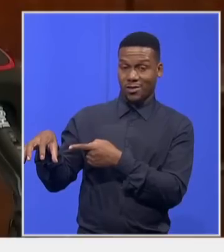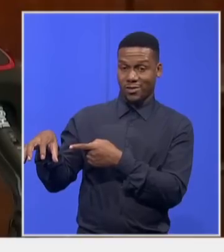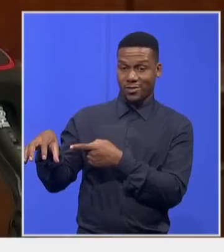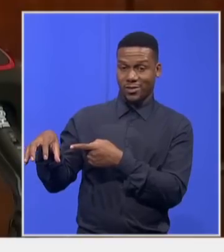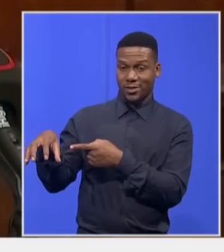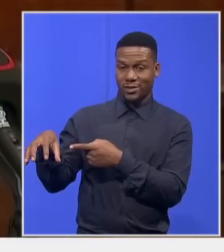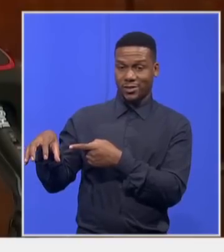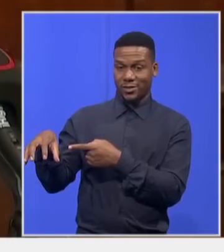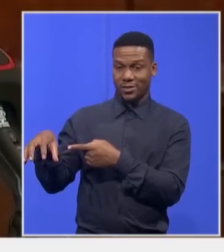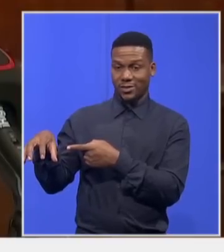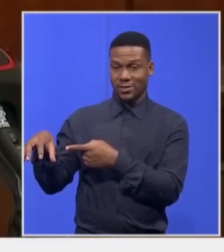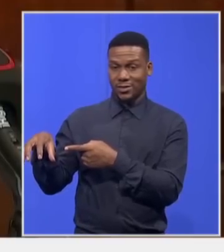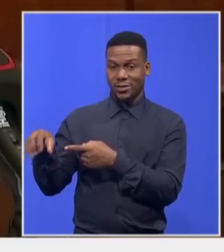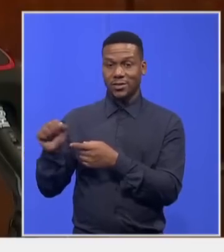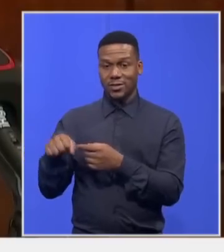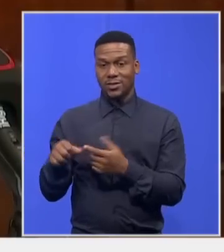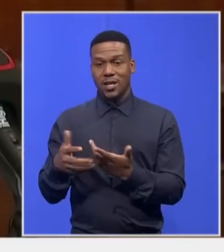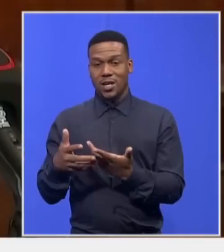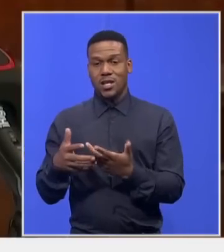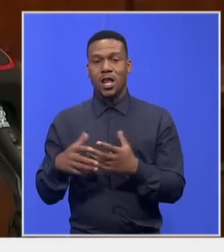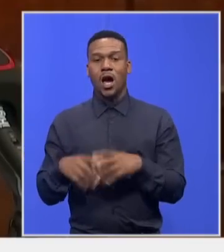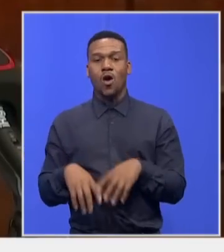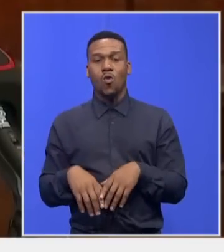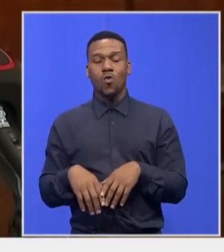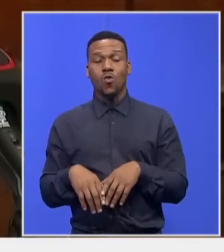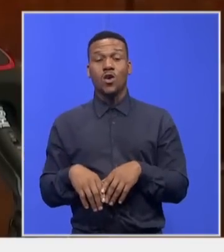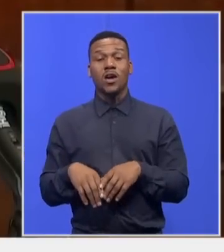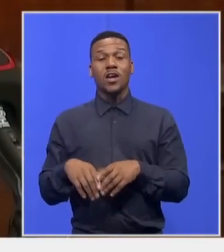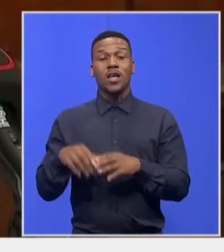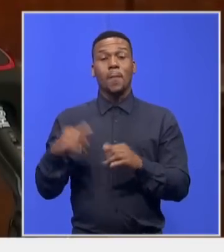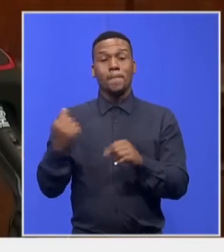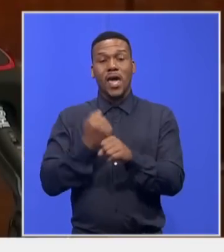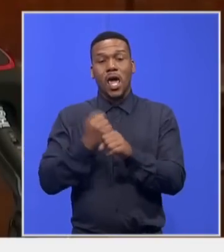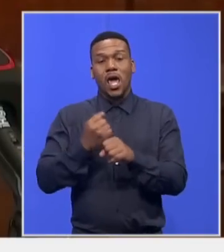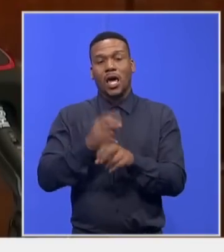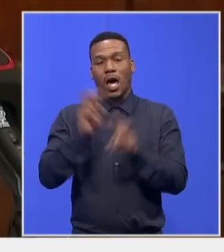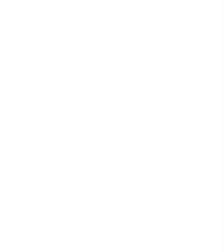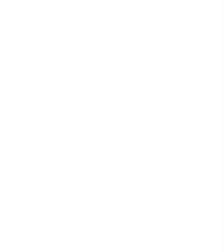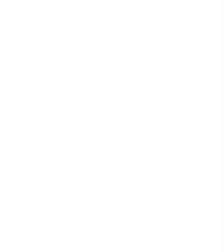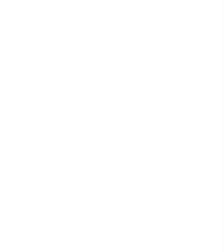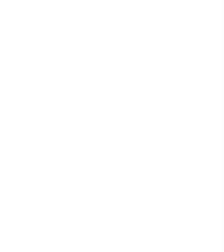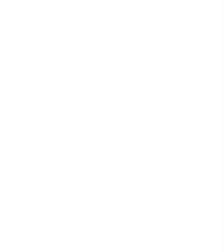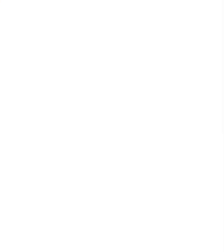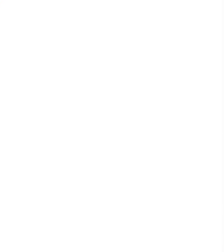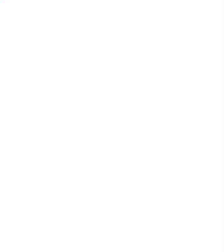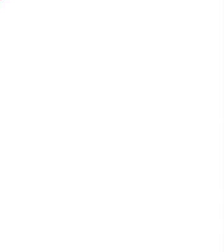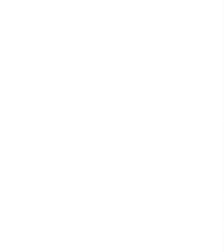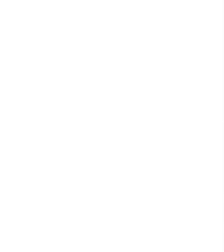power station, what we call the energy availability factor. So there's this car that is out.